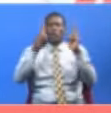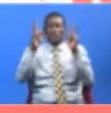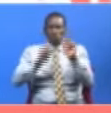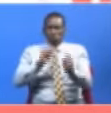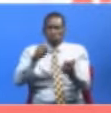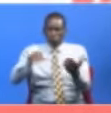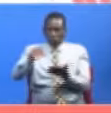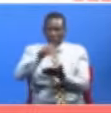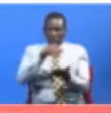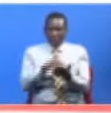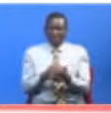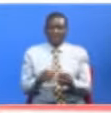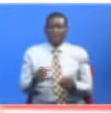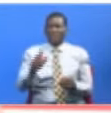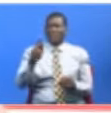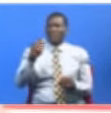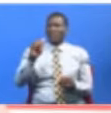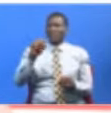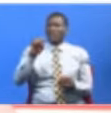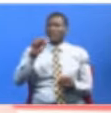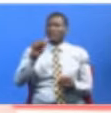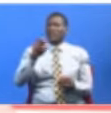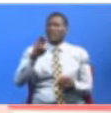Centre, Kasarani.